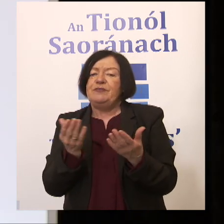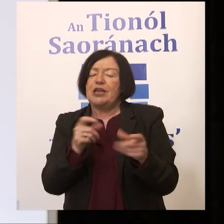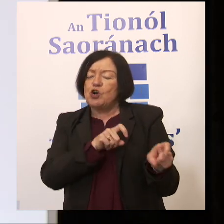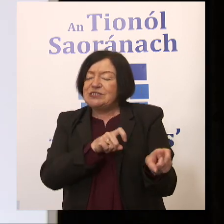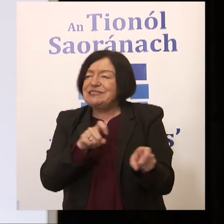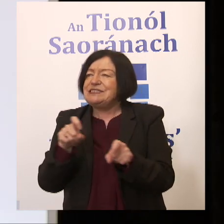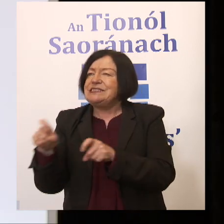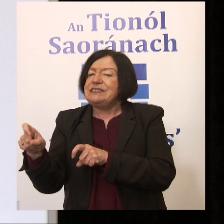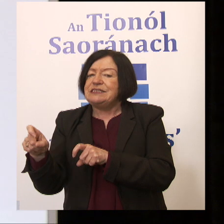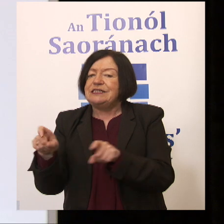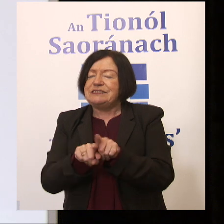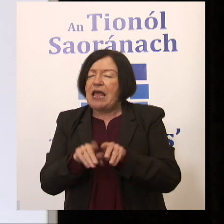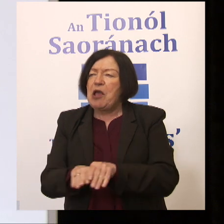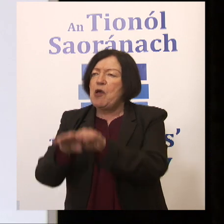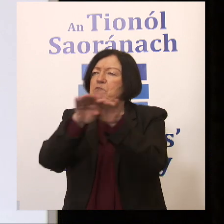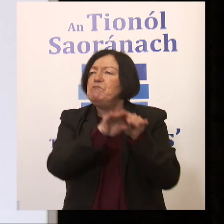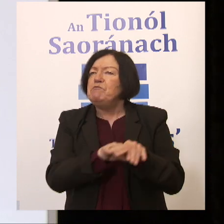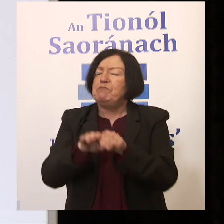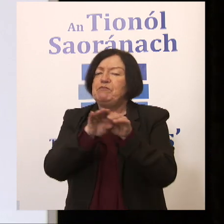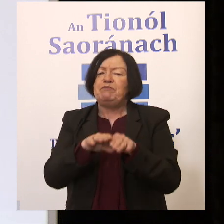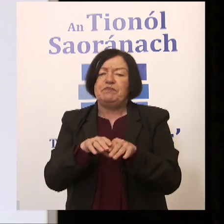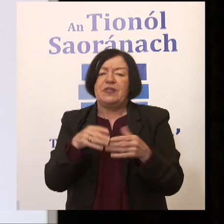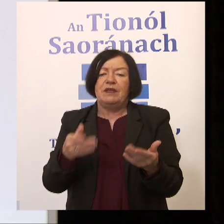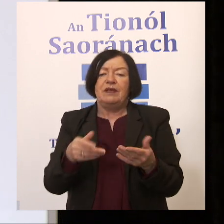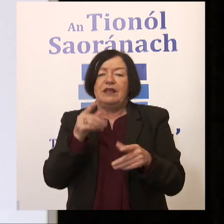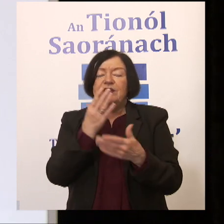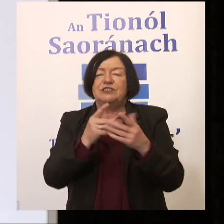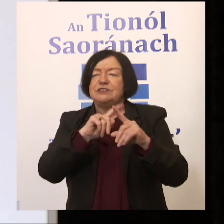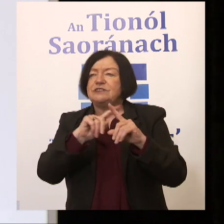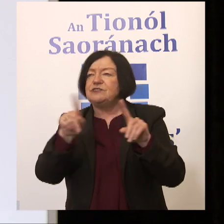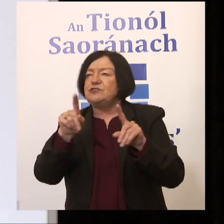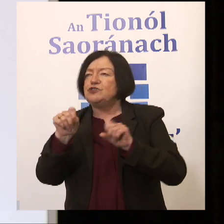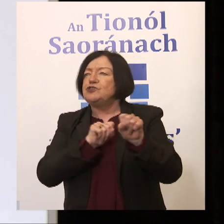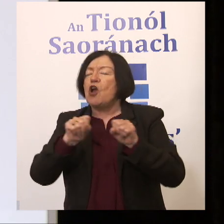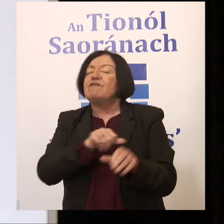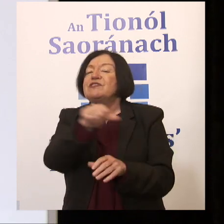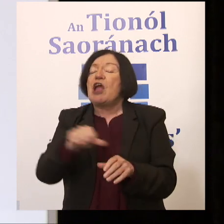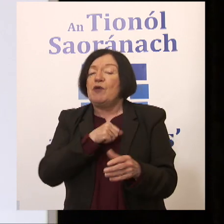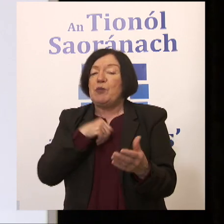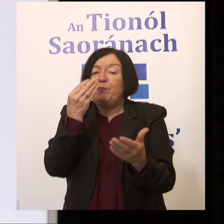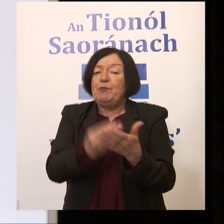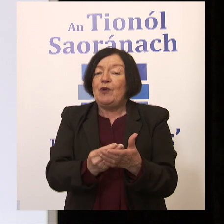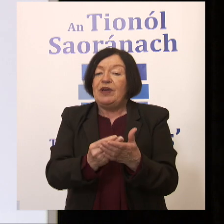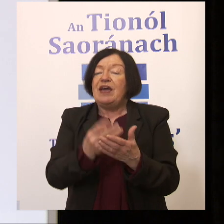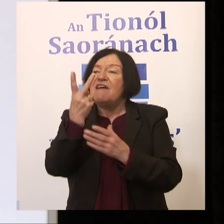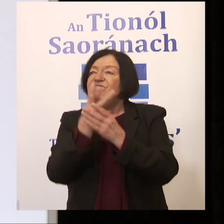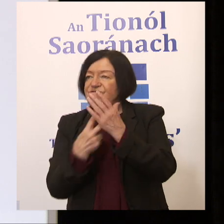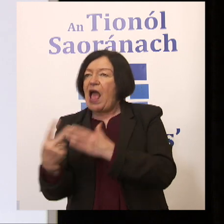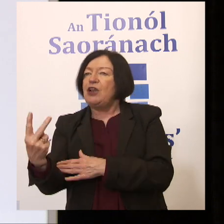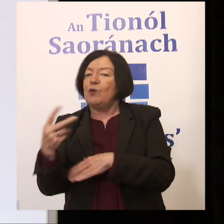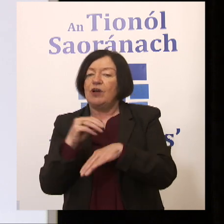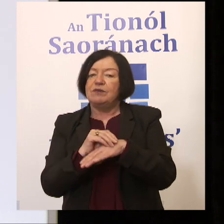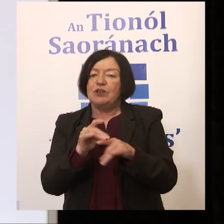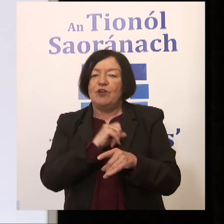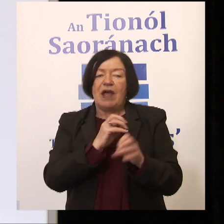consistency and uniformity. So there may be certain service areas where we might place a particular value on